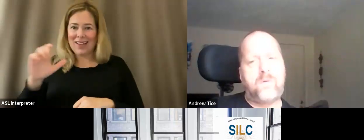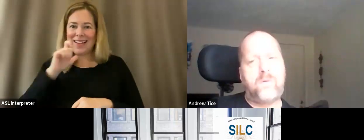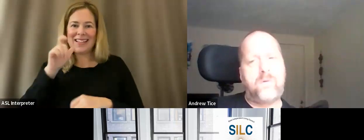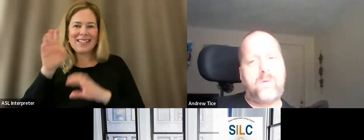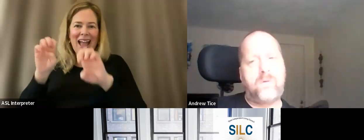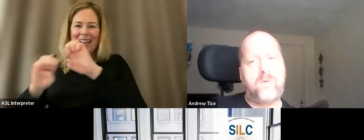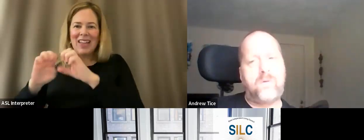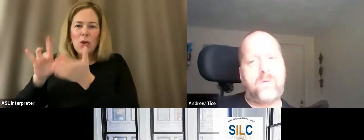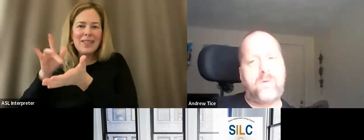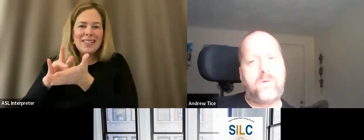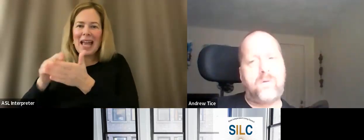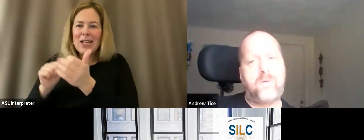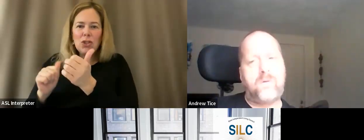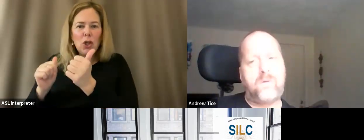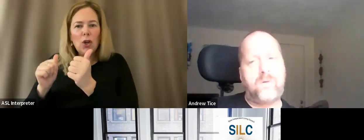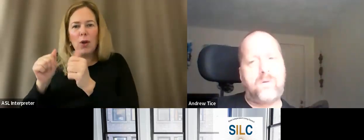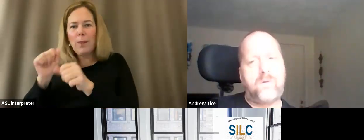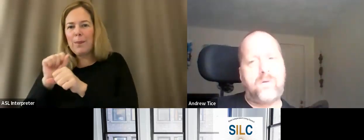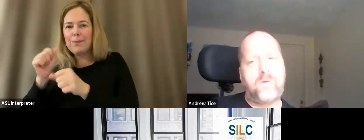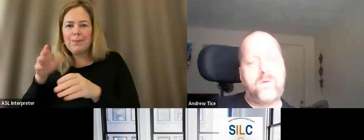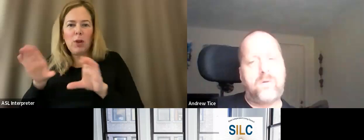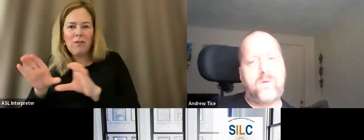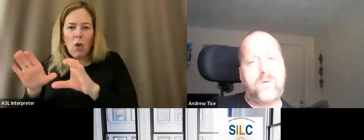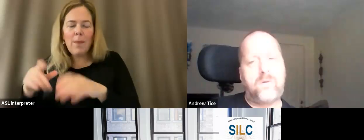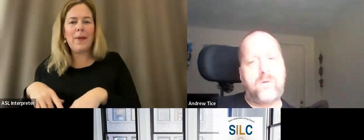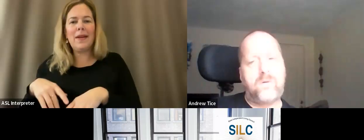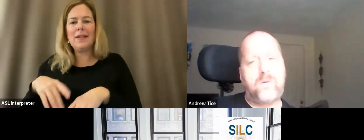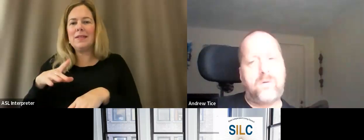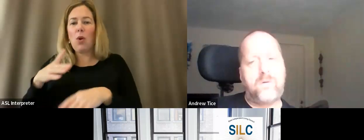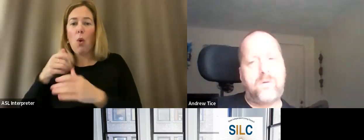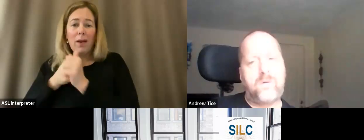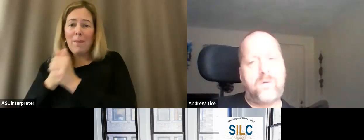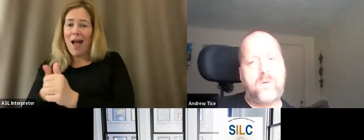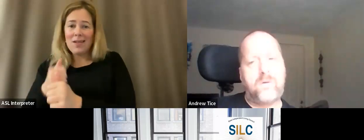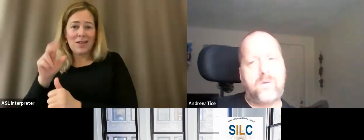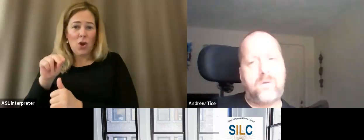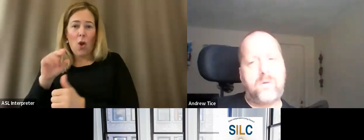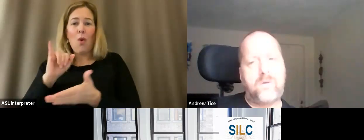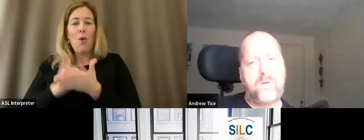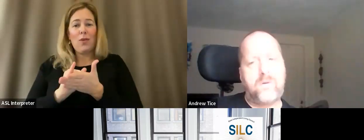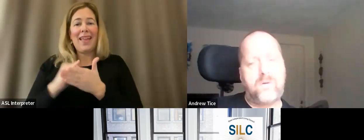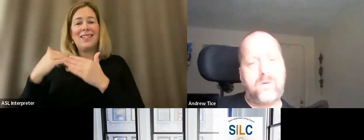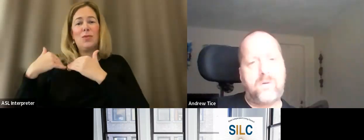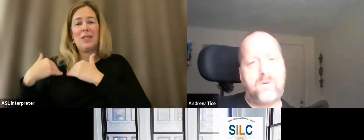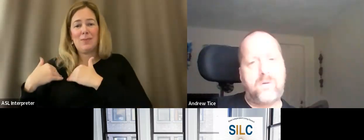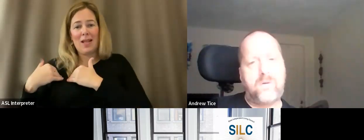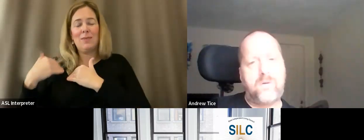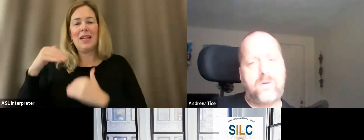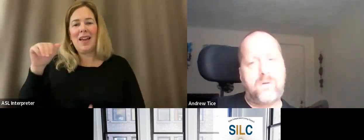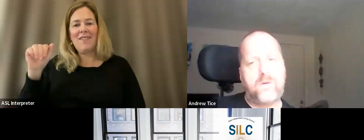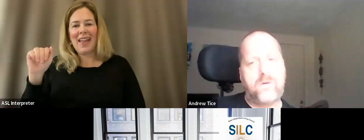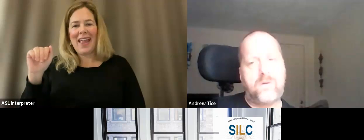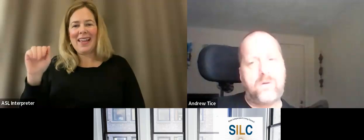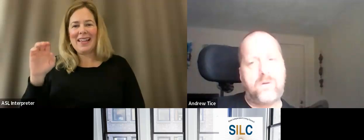performance, services, or compliance. That is the responsibility of ACL.